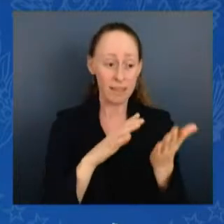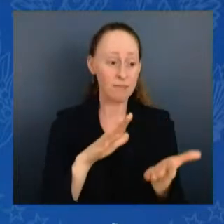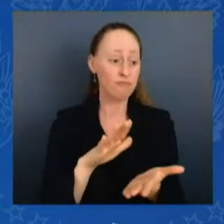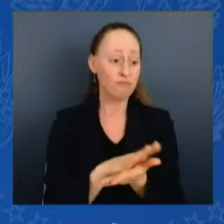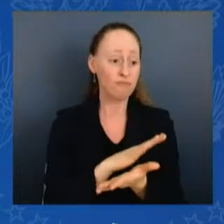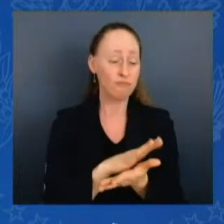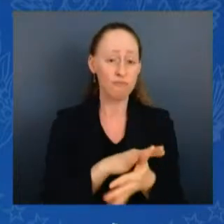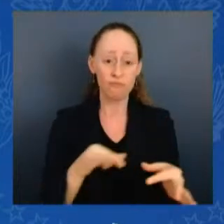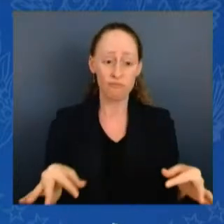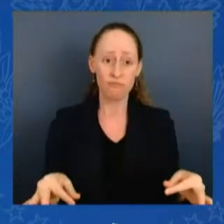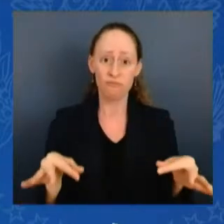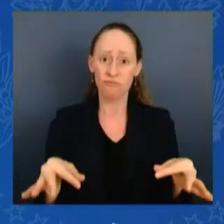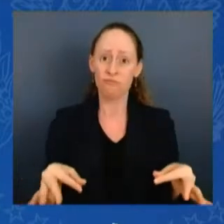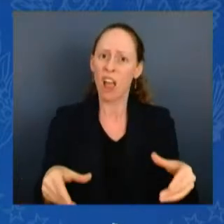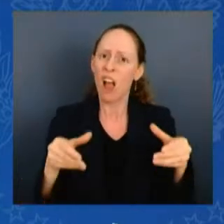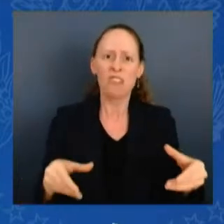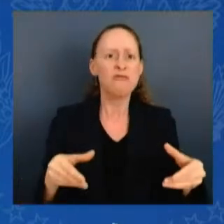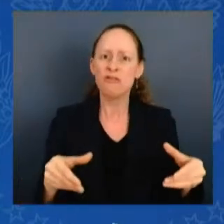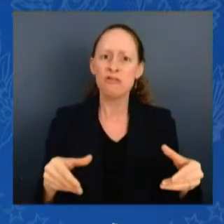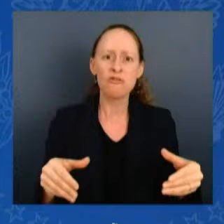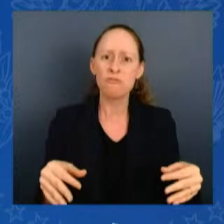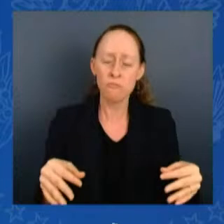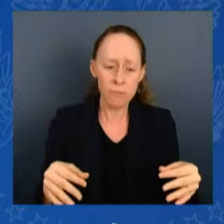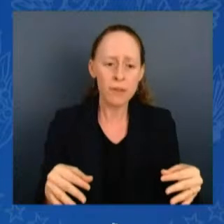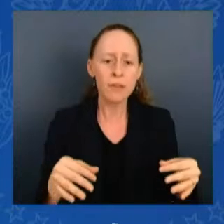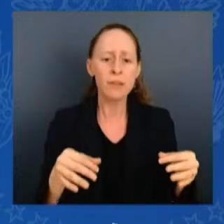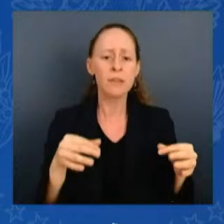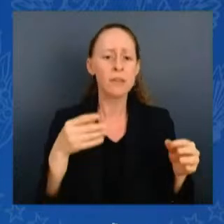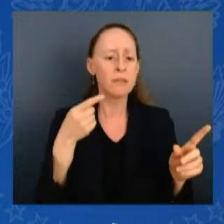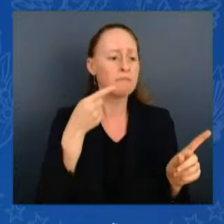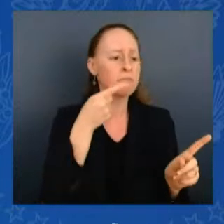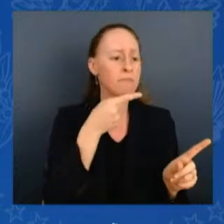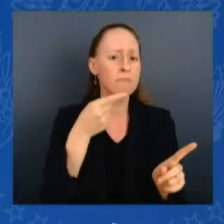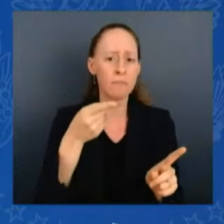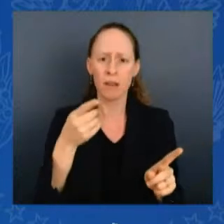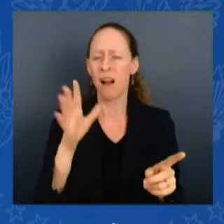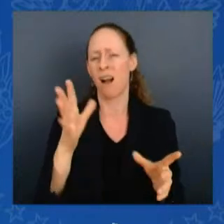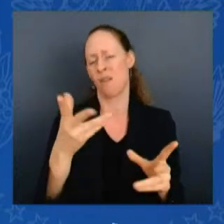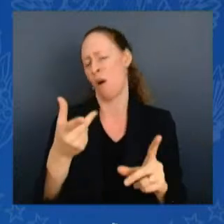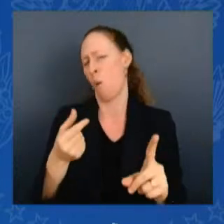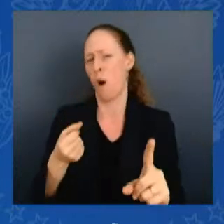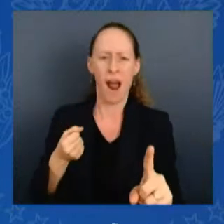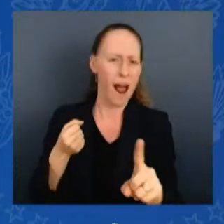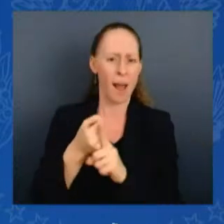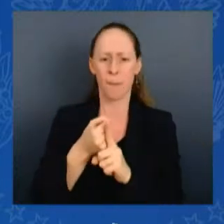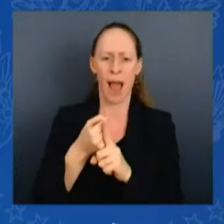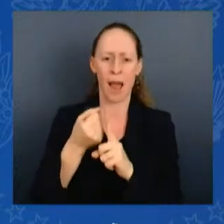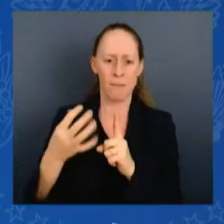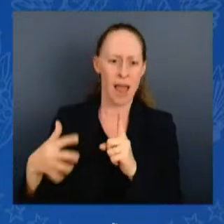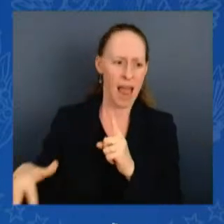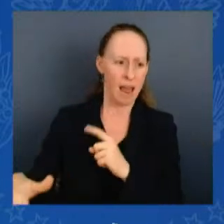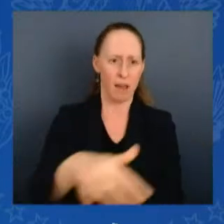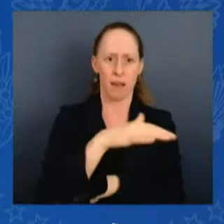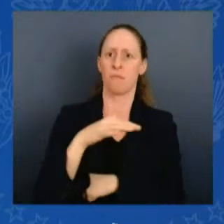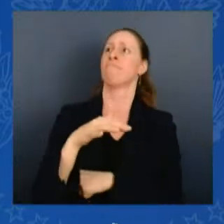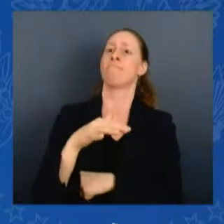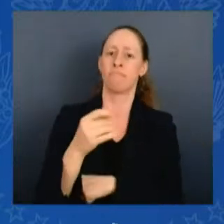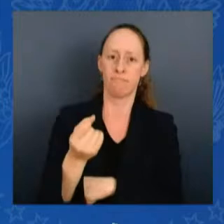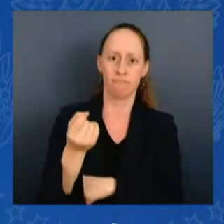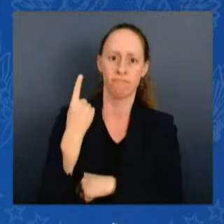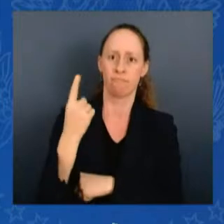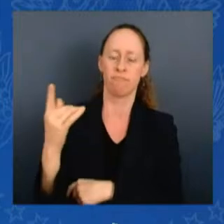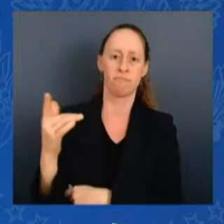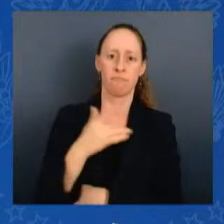words meant so much to so many. Peace has been preserved,